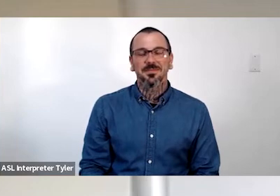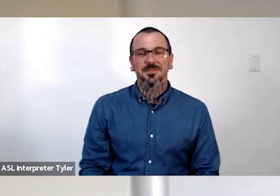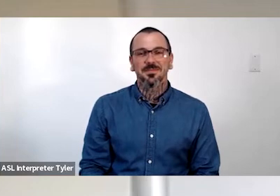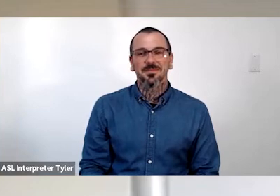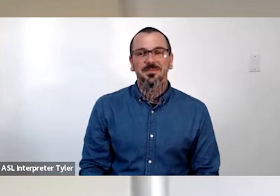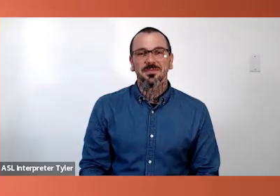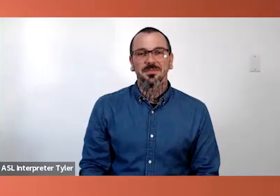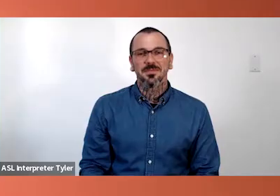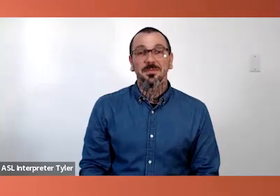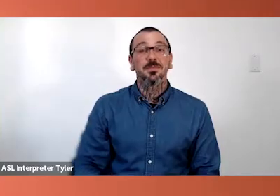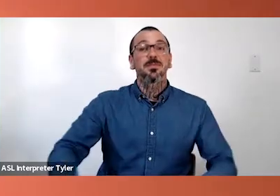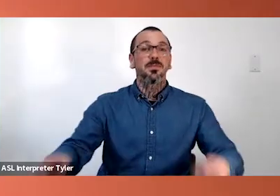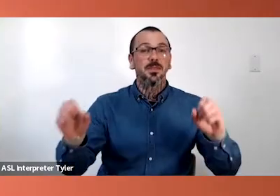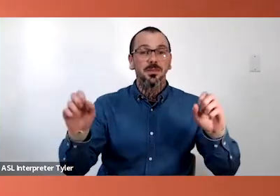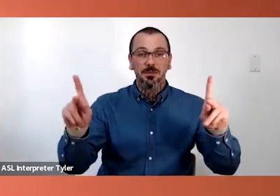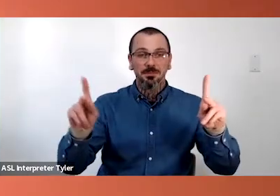All right.